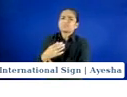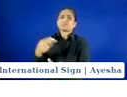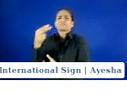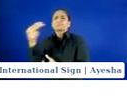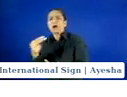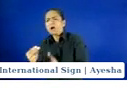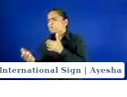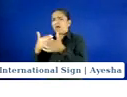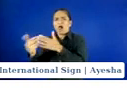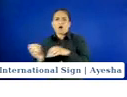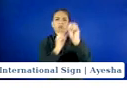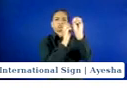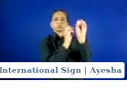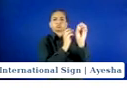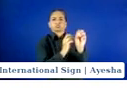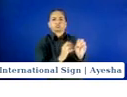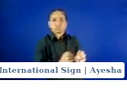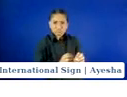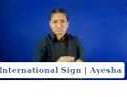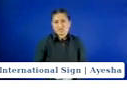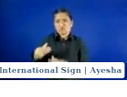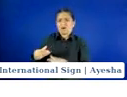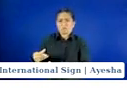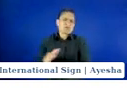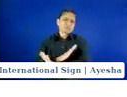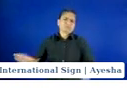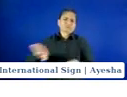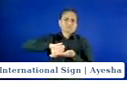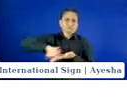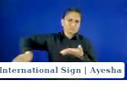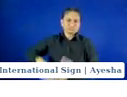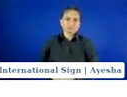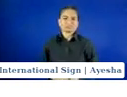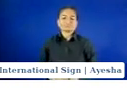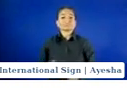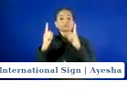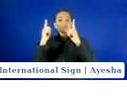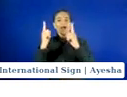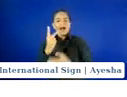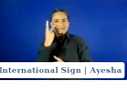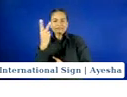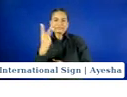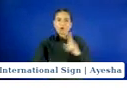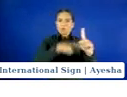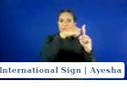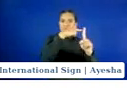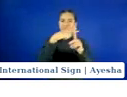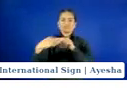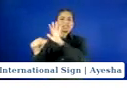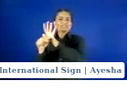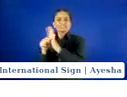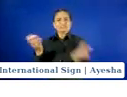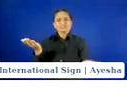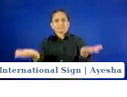are the advantages and benefits of disability certification? Zambia, really from about 2014, we've seen a very, very